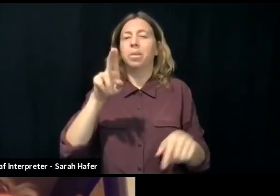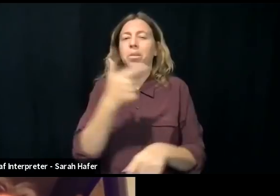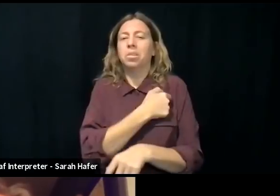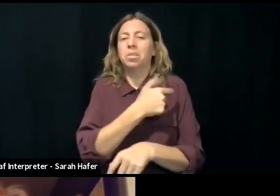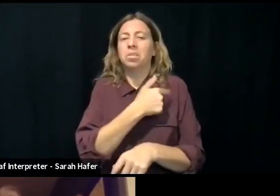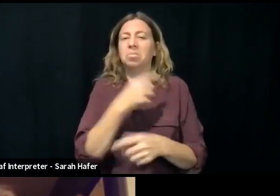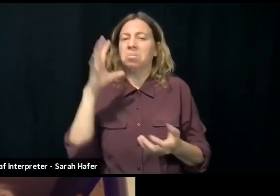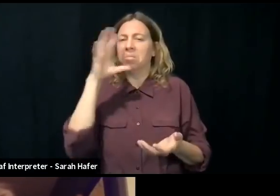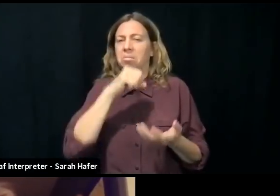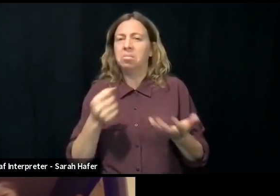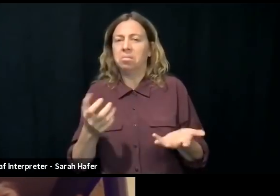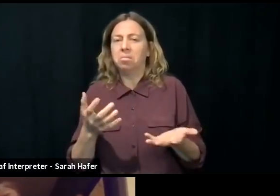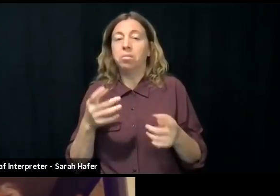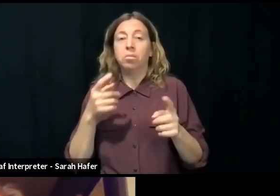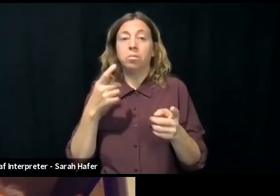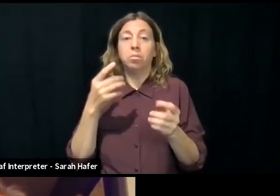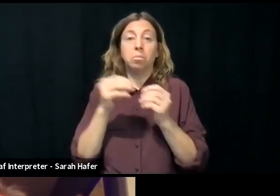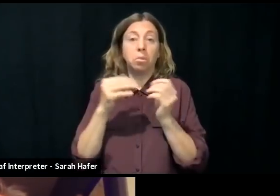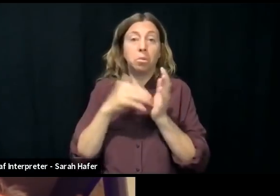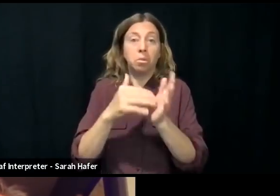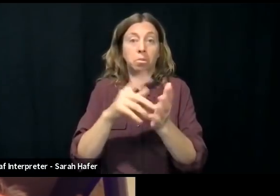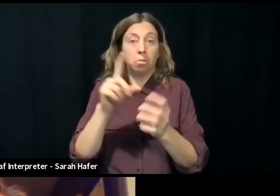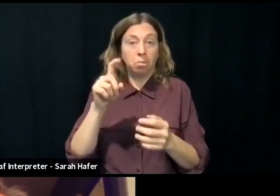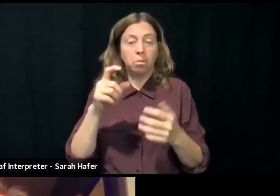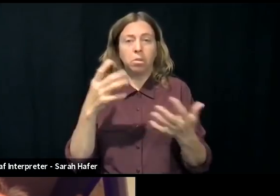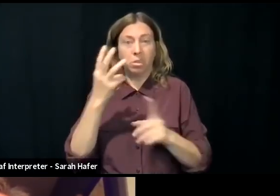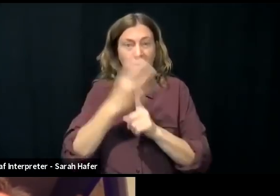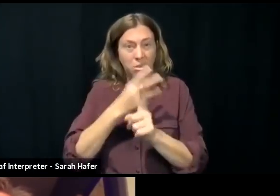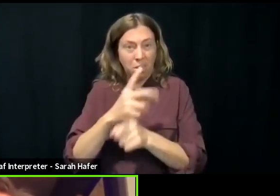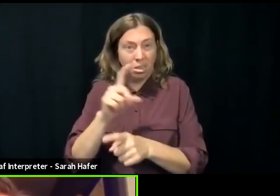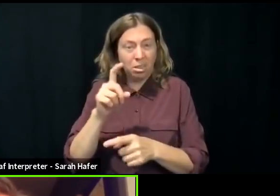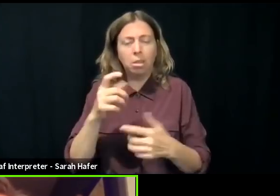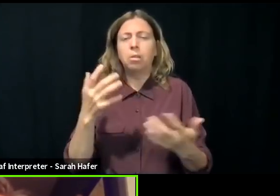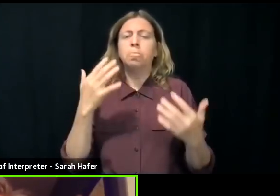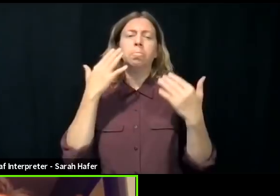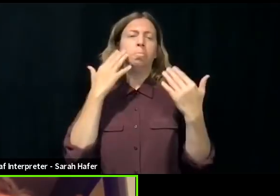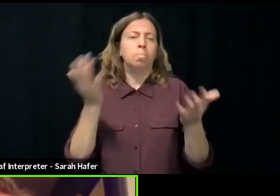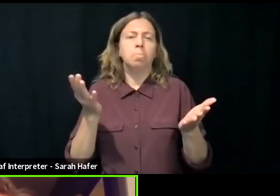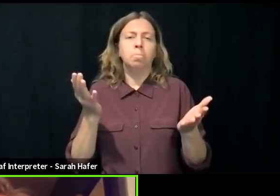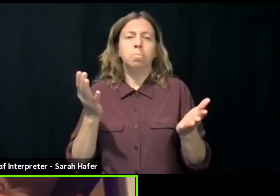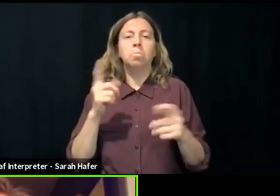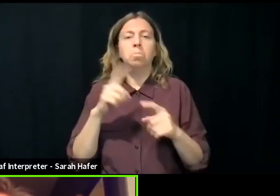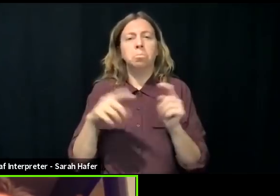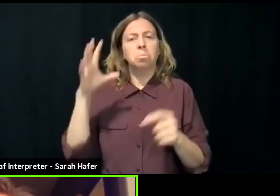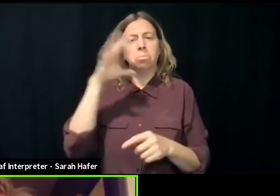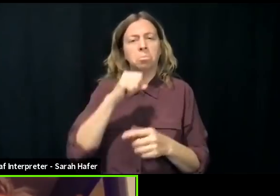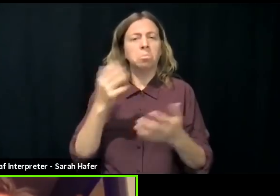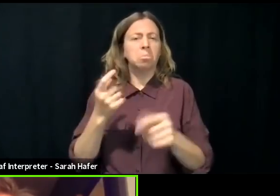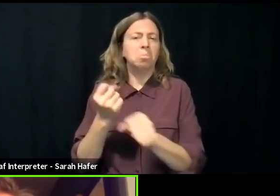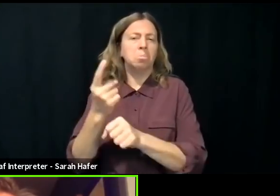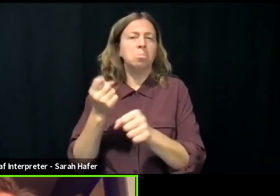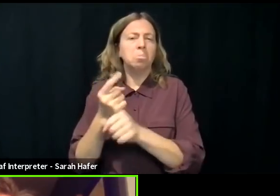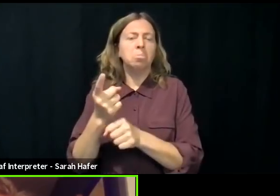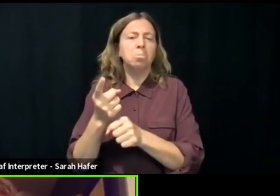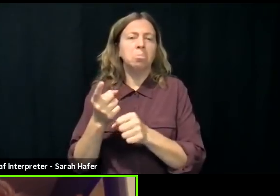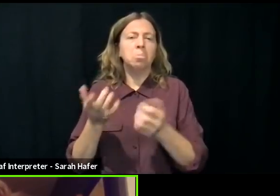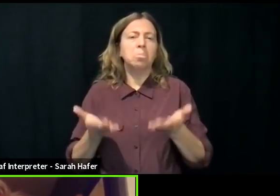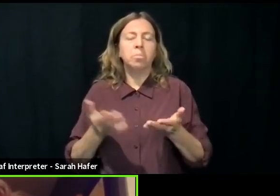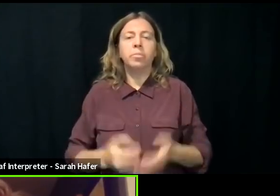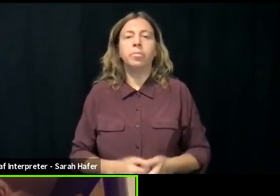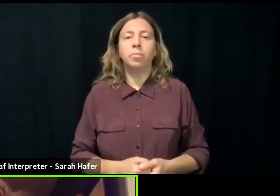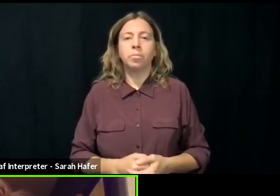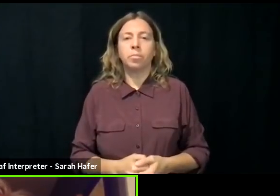I would imagine that there'll be yearly boosters. Yeah, and I think there's still a lot of unknowns in there. I think many